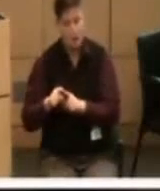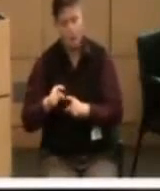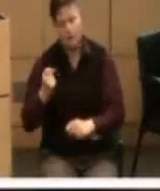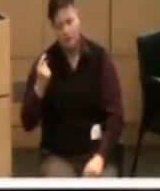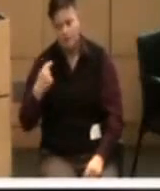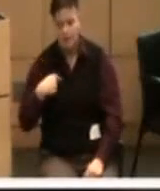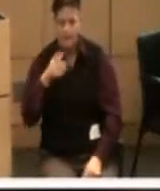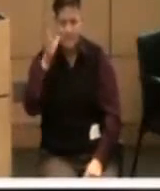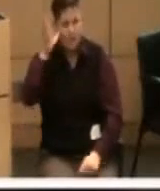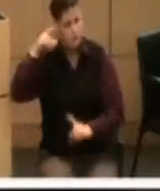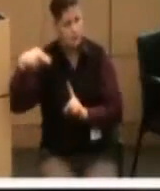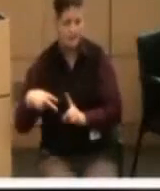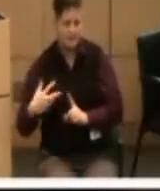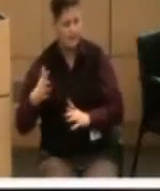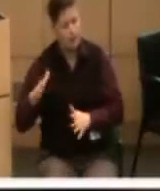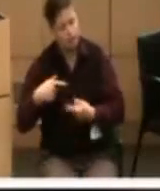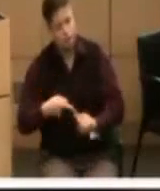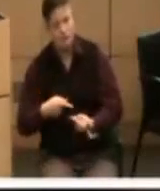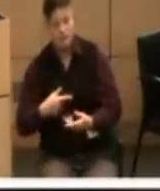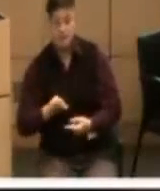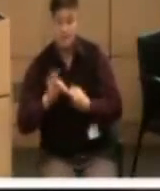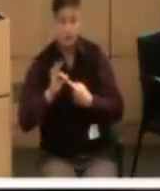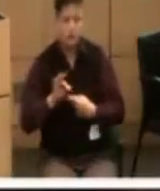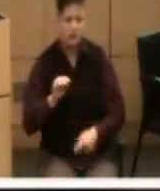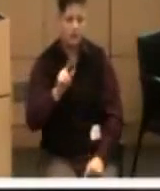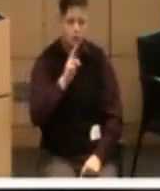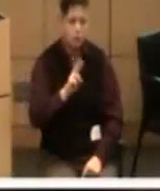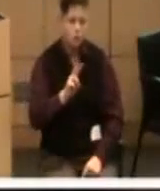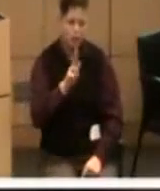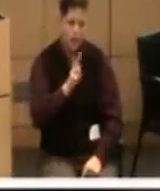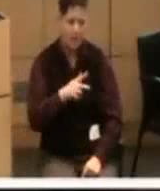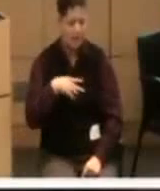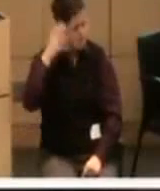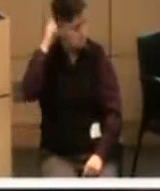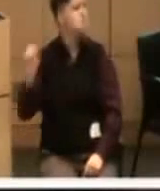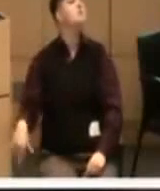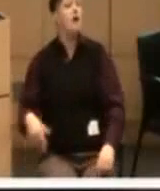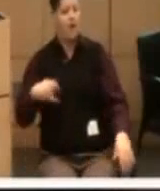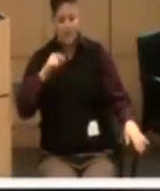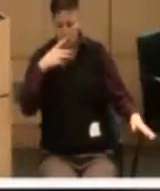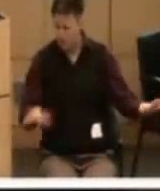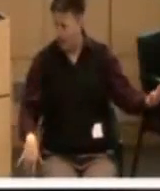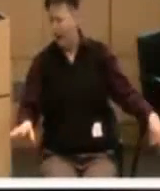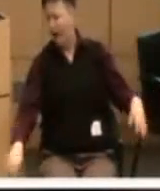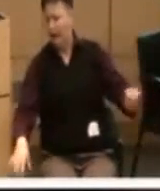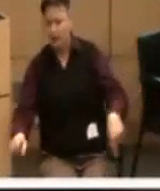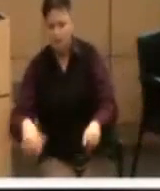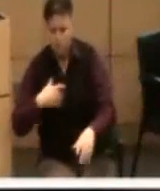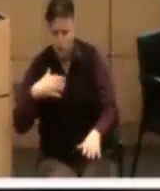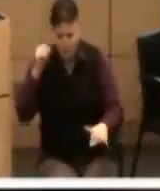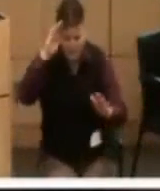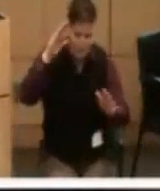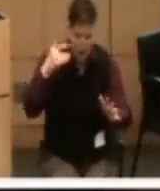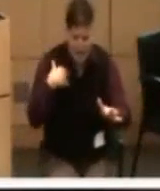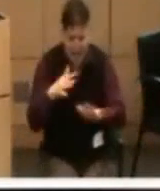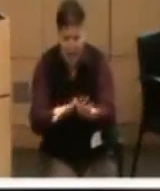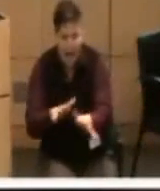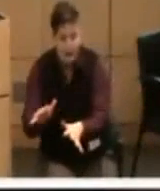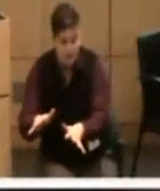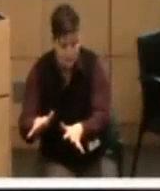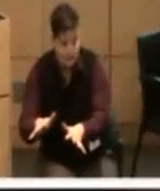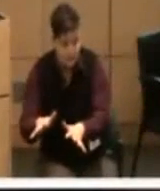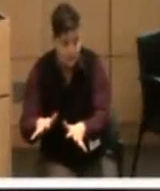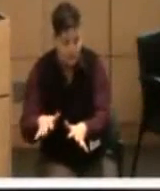and you know, especially when they're toddlers and they're constantly pulling it off and they're chasing them around, trying to keep them from bumping their heads. It's a lot.